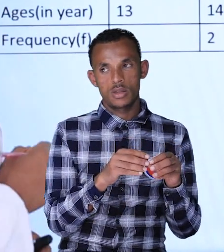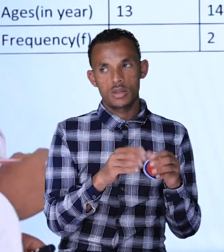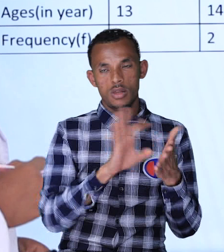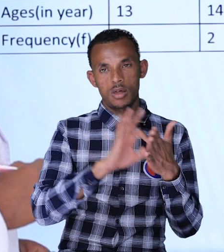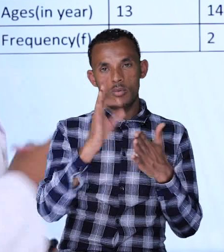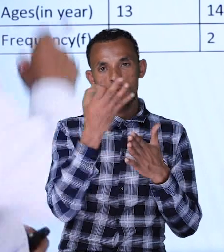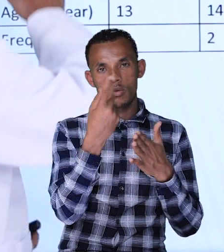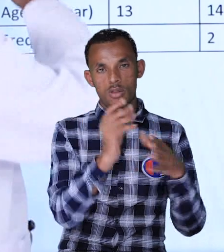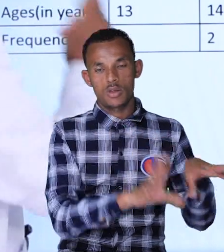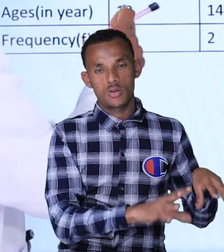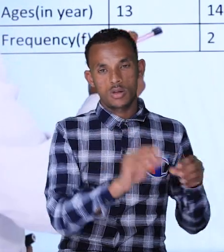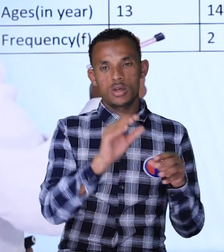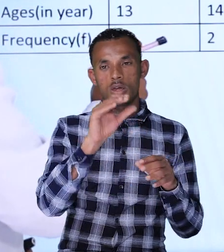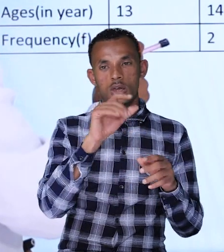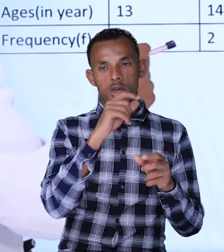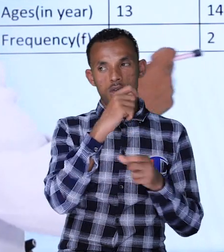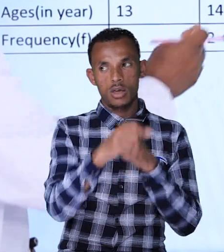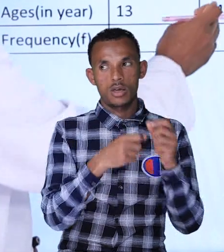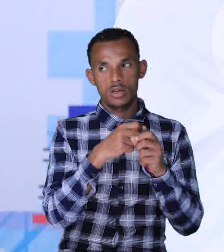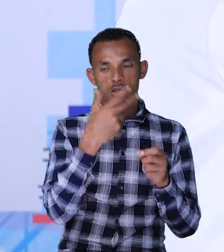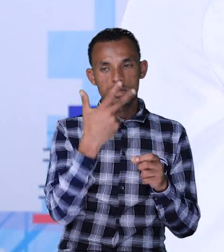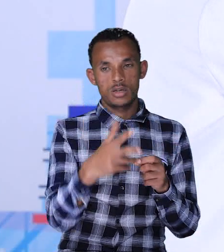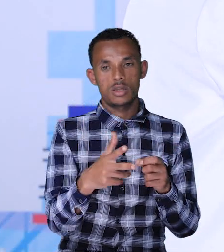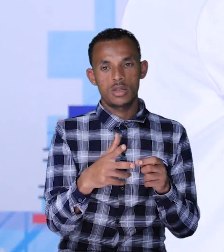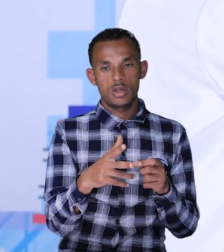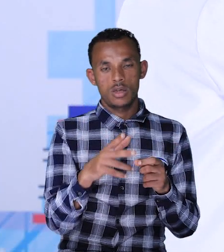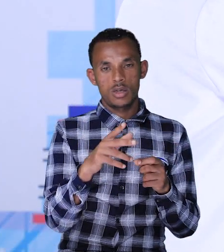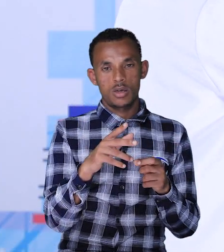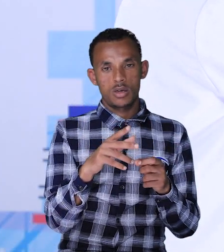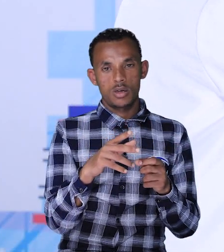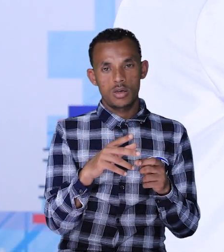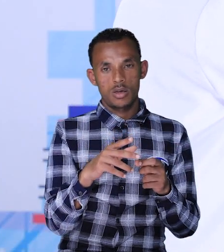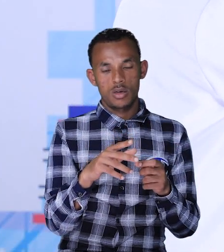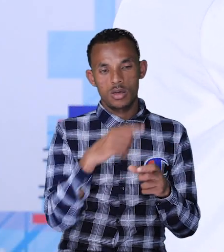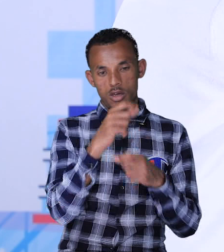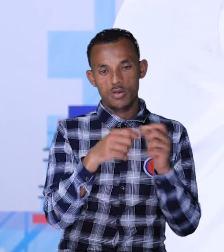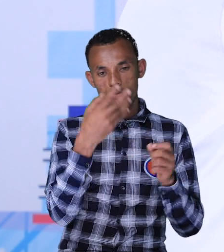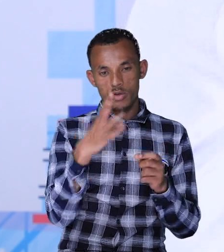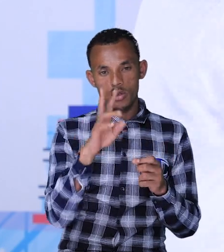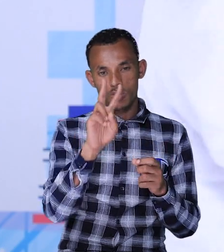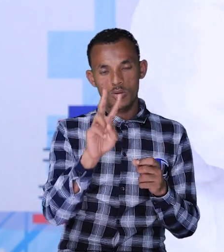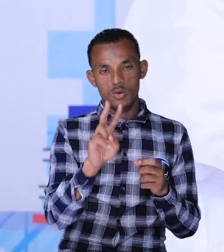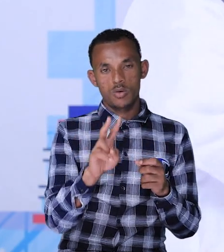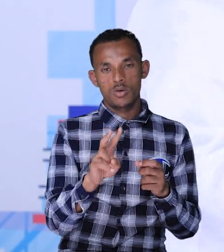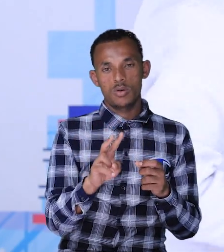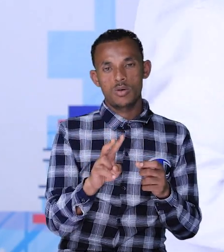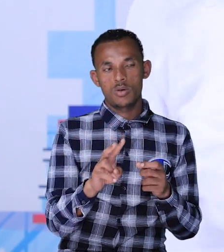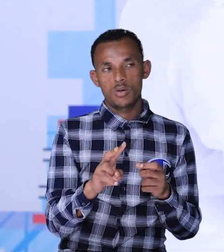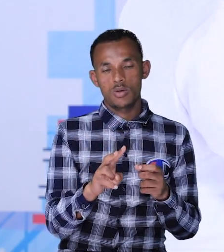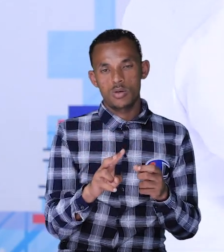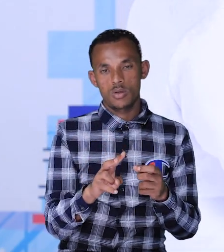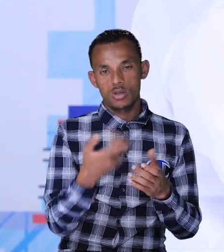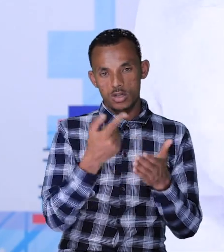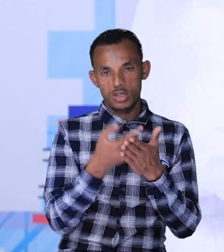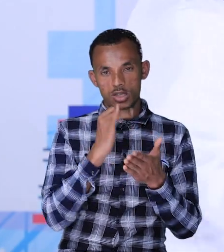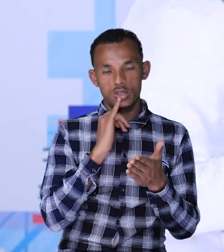Number of students whose age 13 is only 1, number of students whose age is 14 is 2, and so on. So